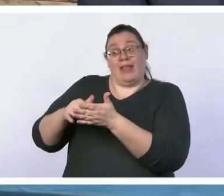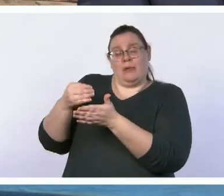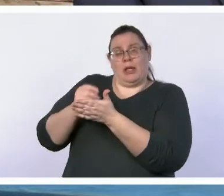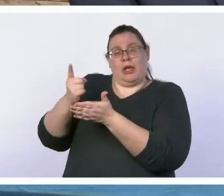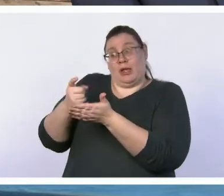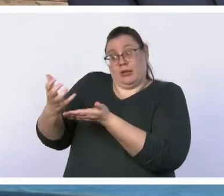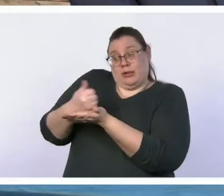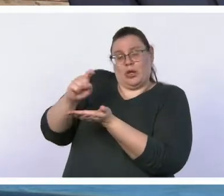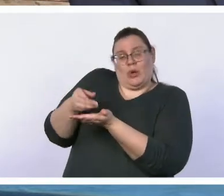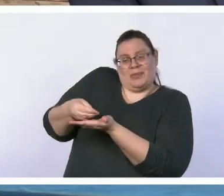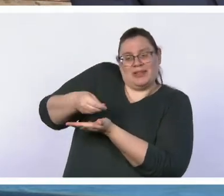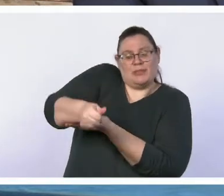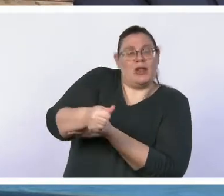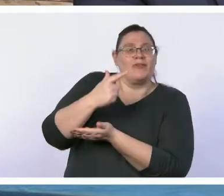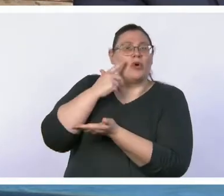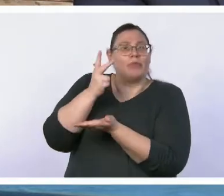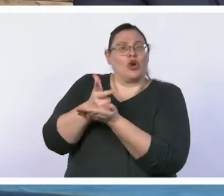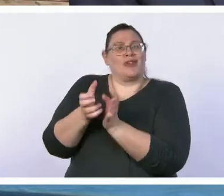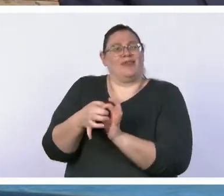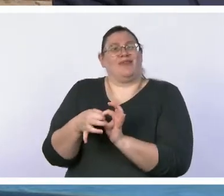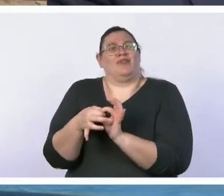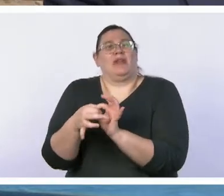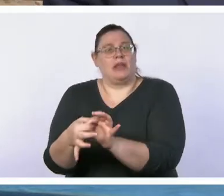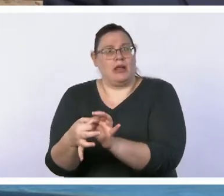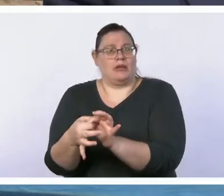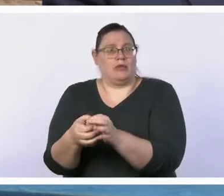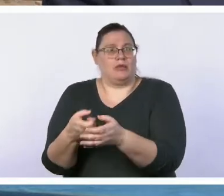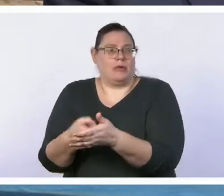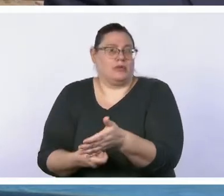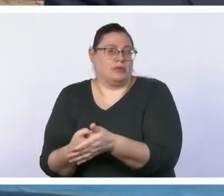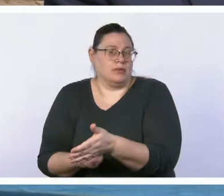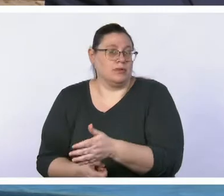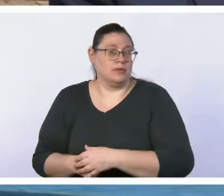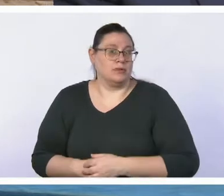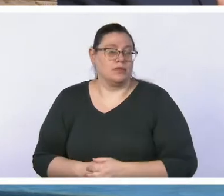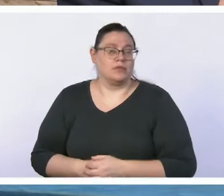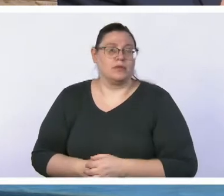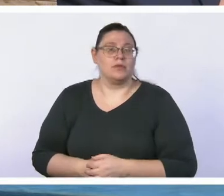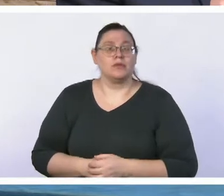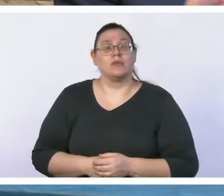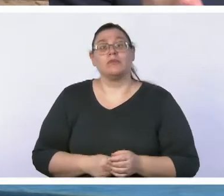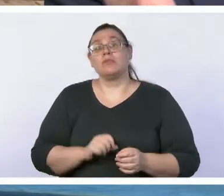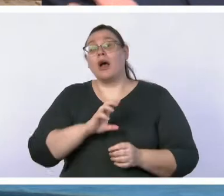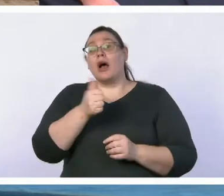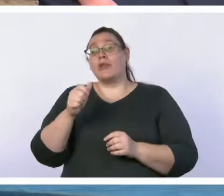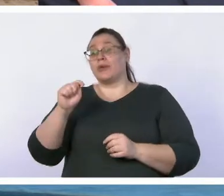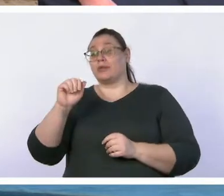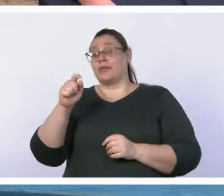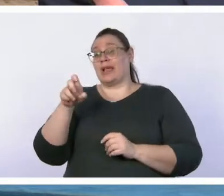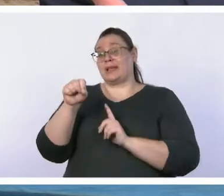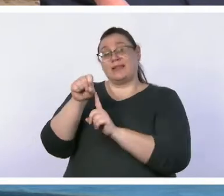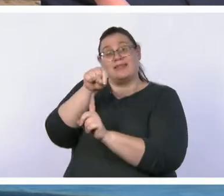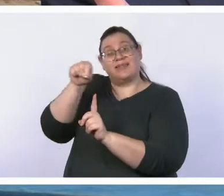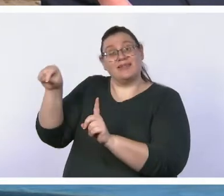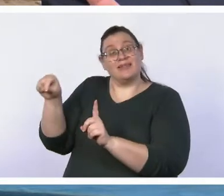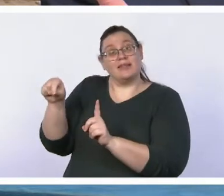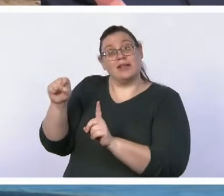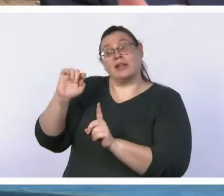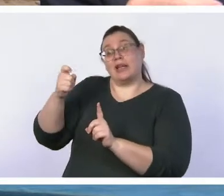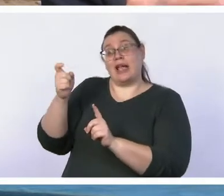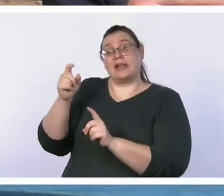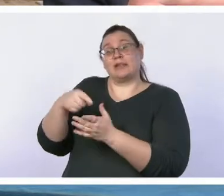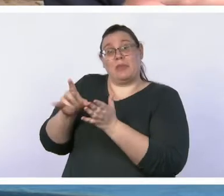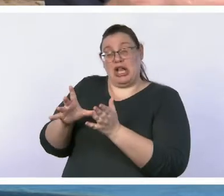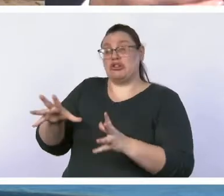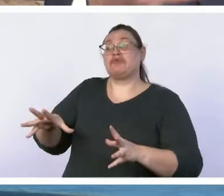in parking-related expenditures. Certain taxes that the taxpayers agreed